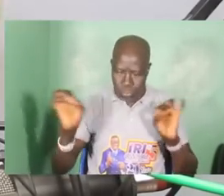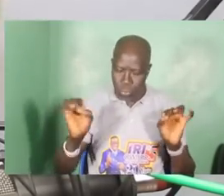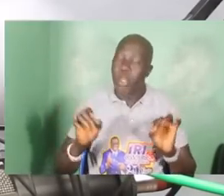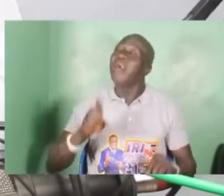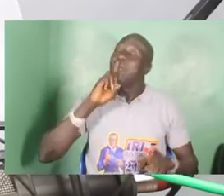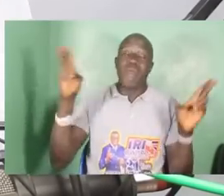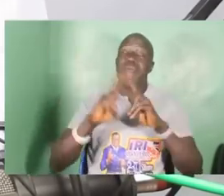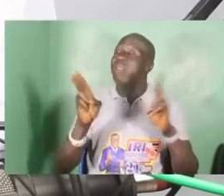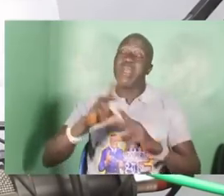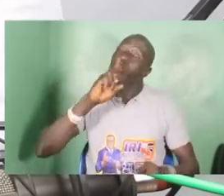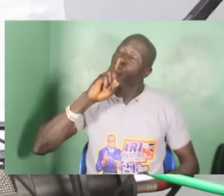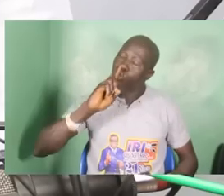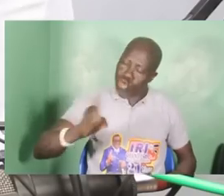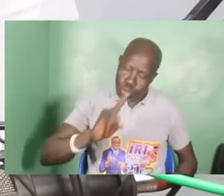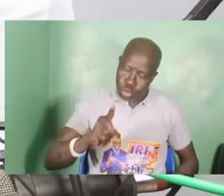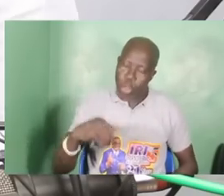I'm not doing any business. 100%.